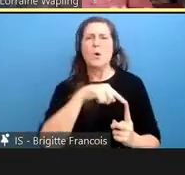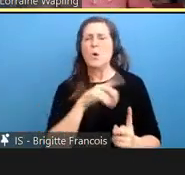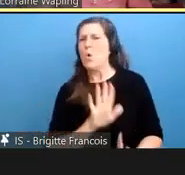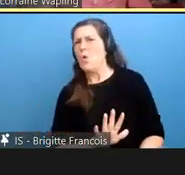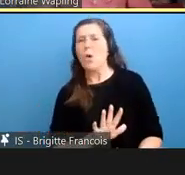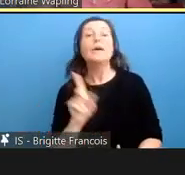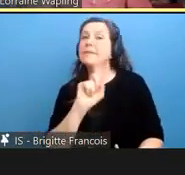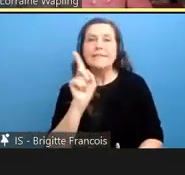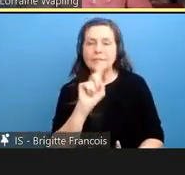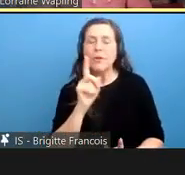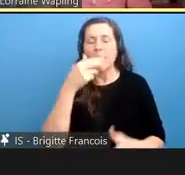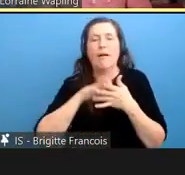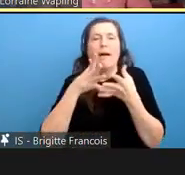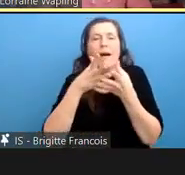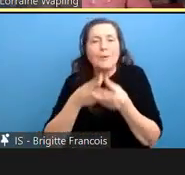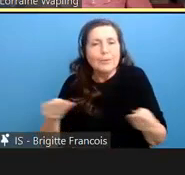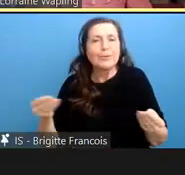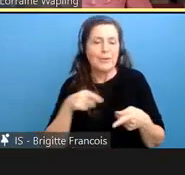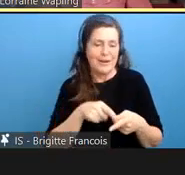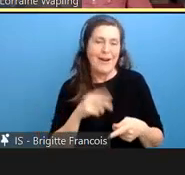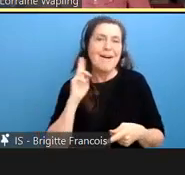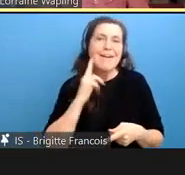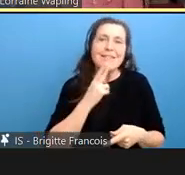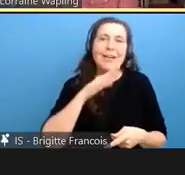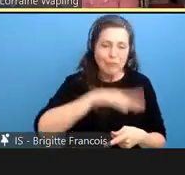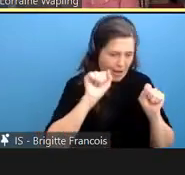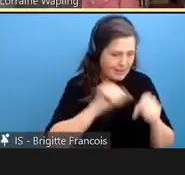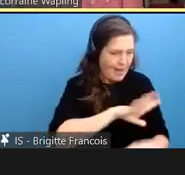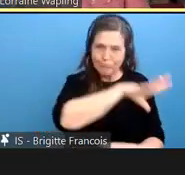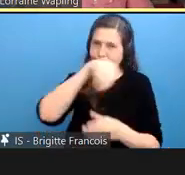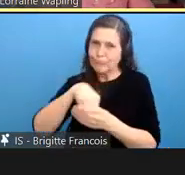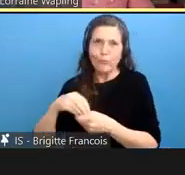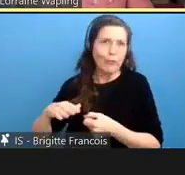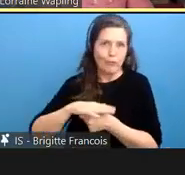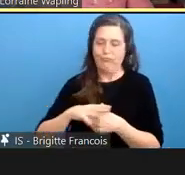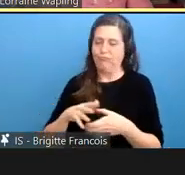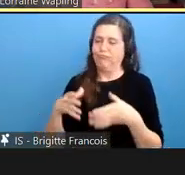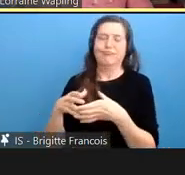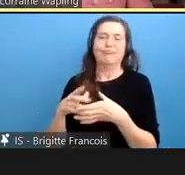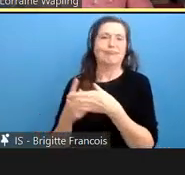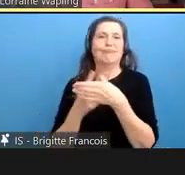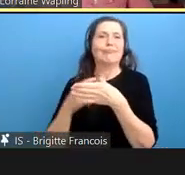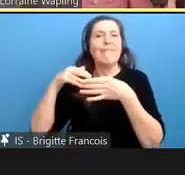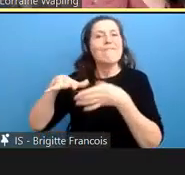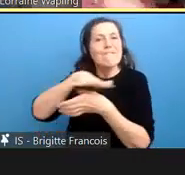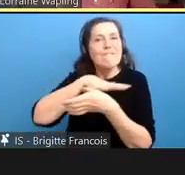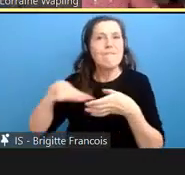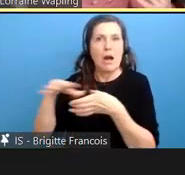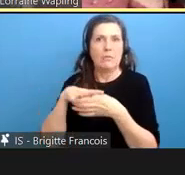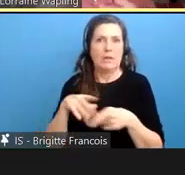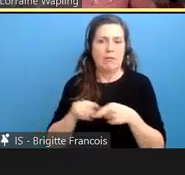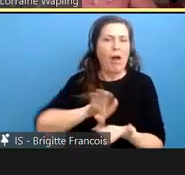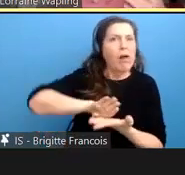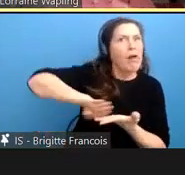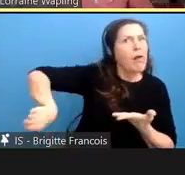fully integrated into a family. And is not being, marginalized within the family unit is going to